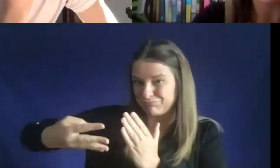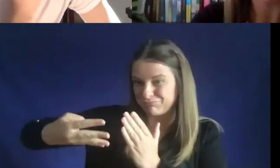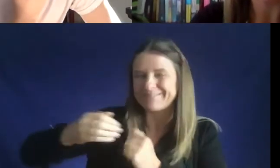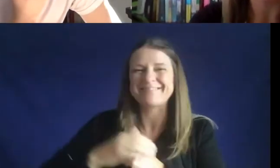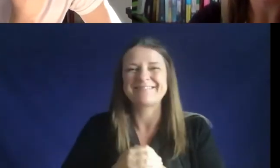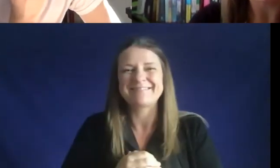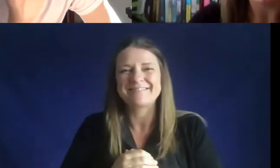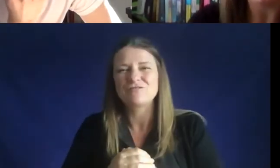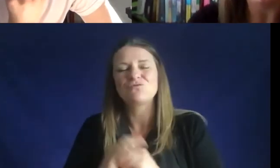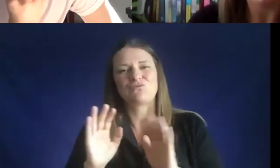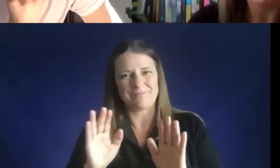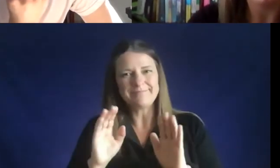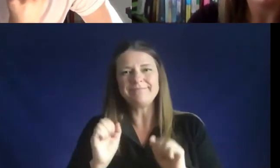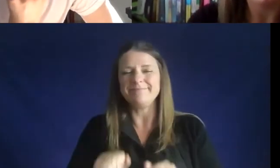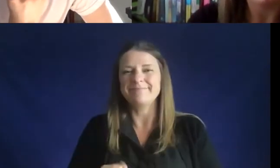go with,